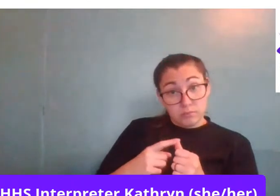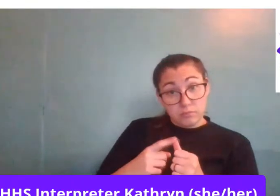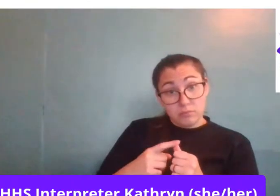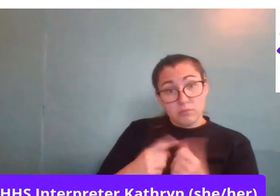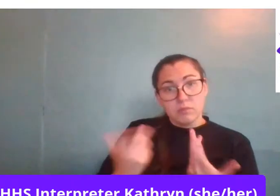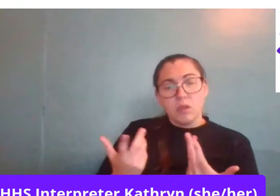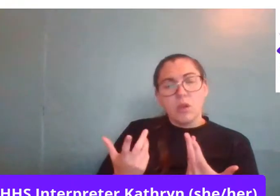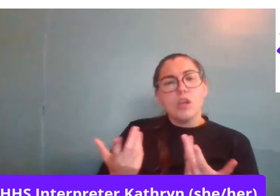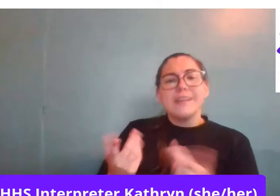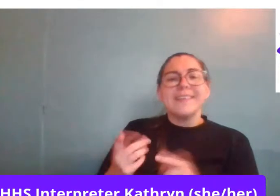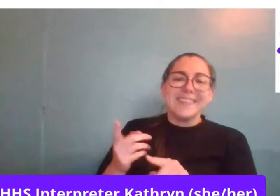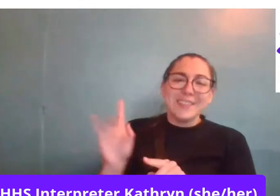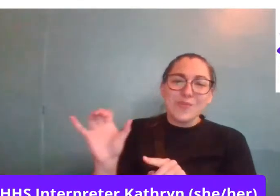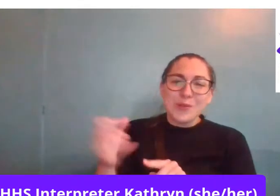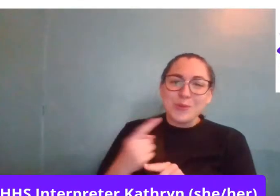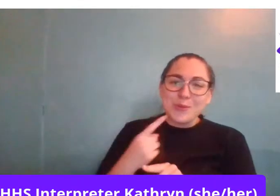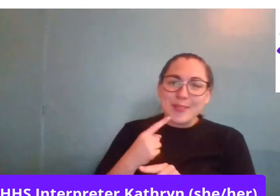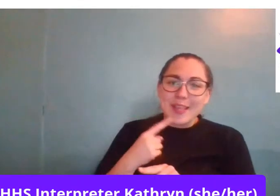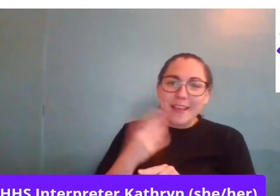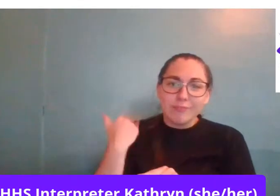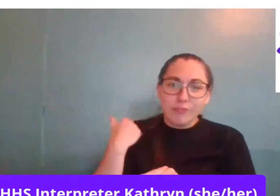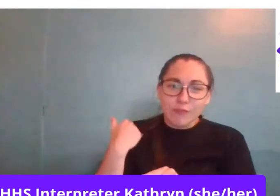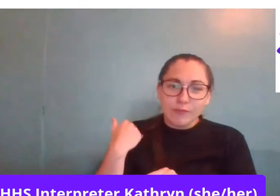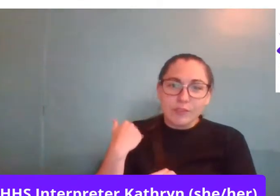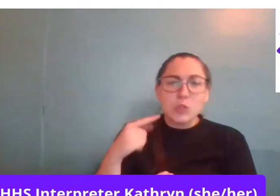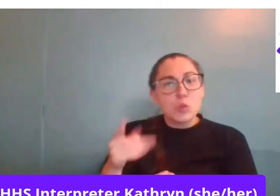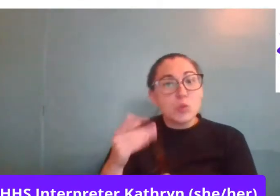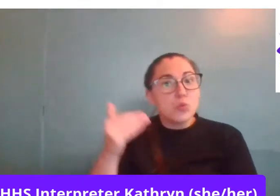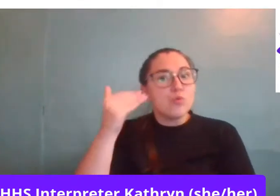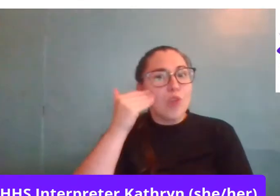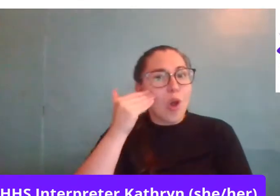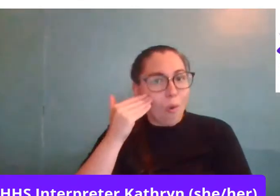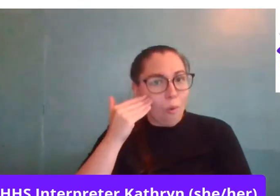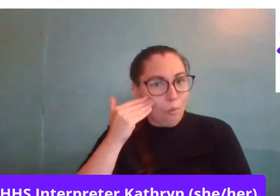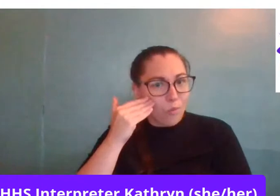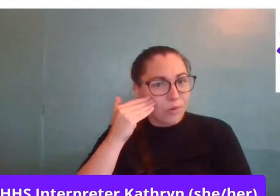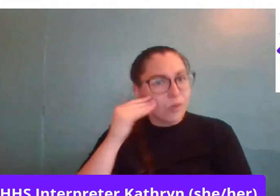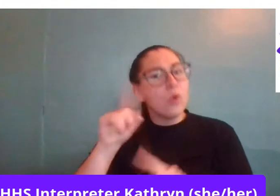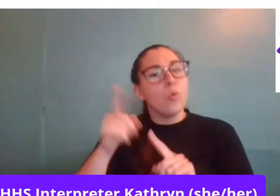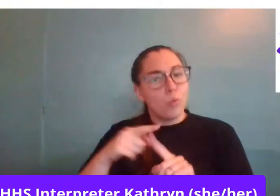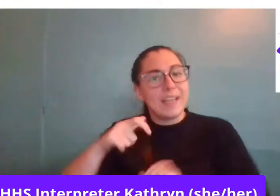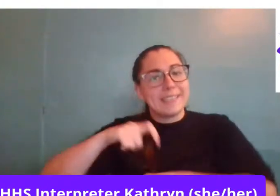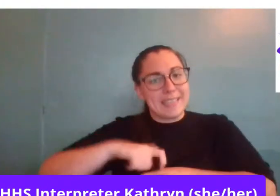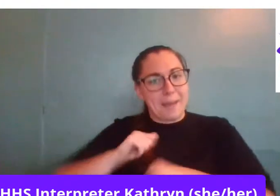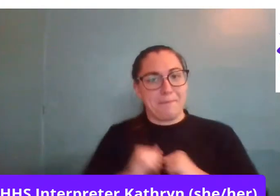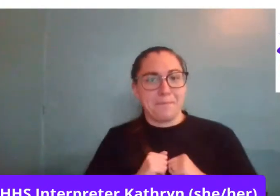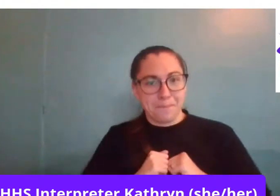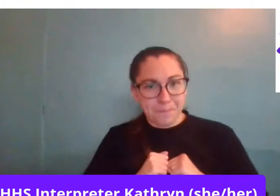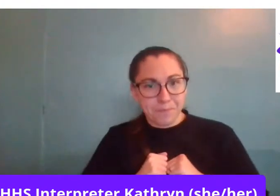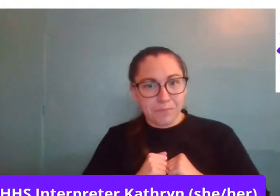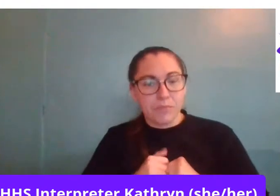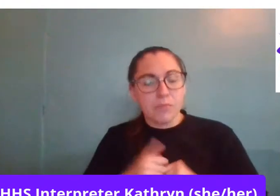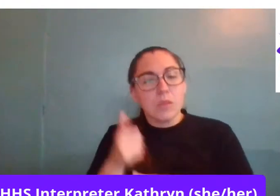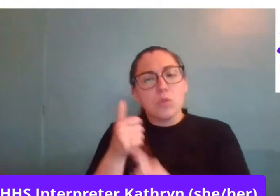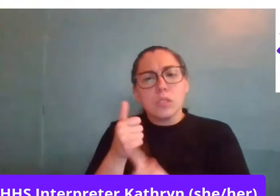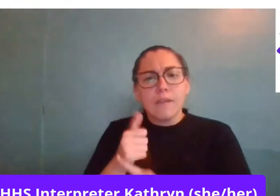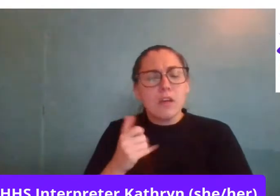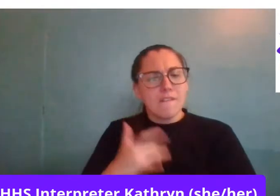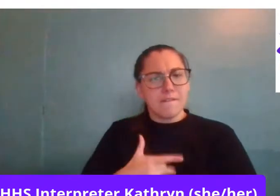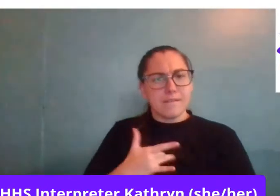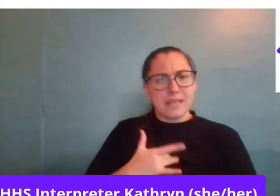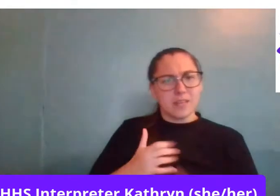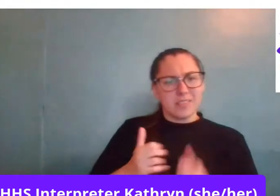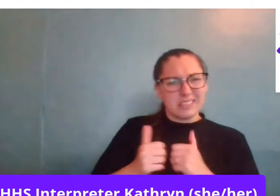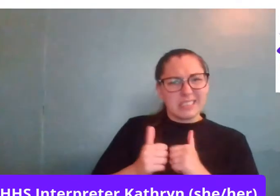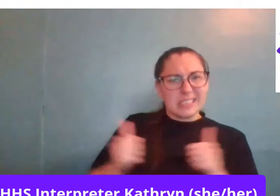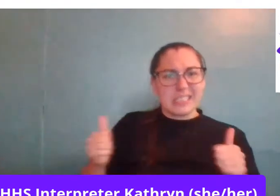you said moments ago about, when it's time, and if you're feeling that it's not